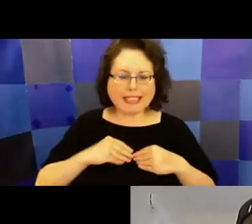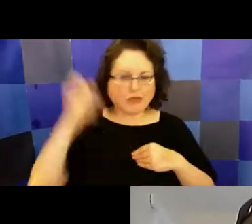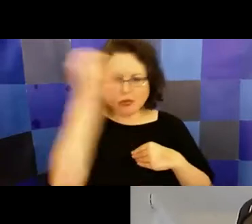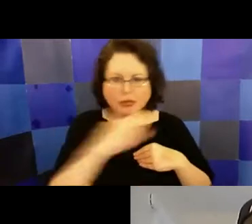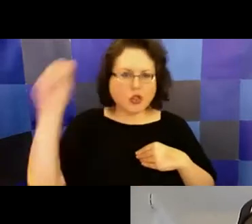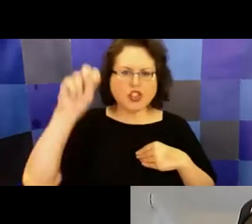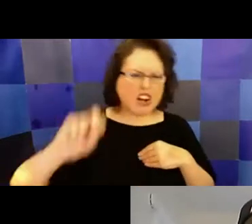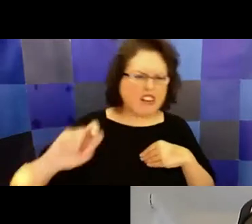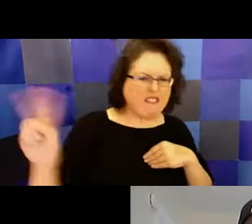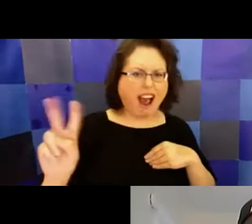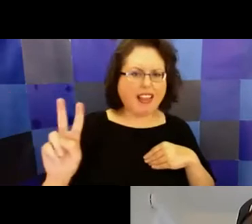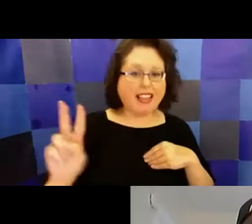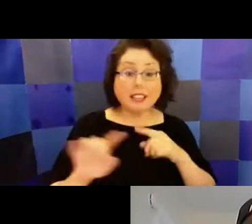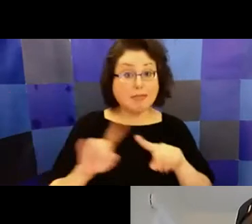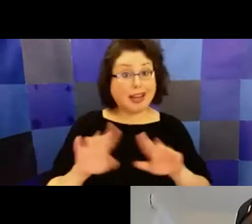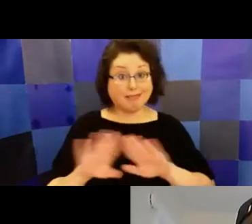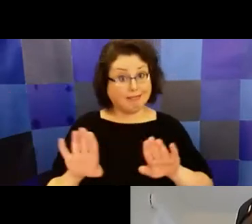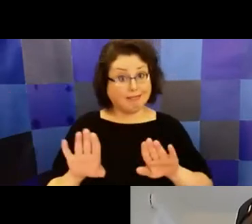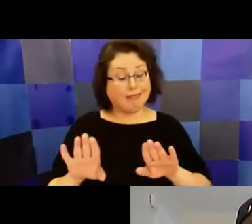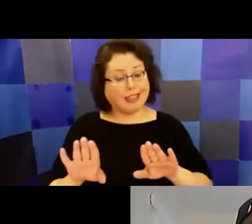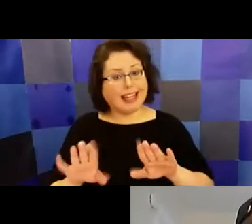but rather